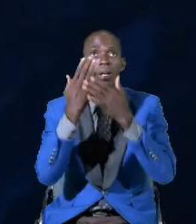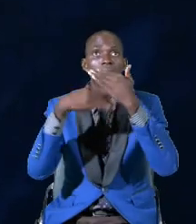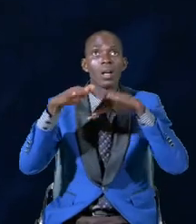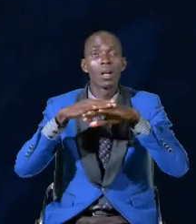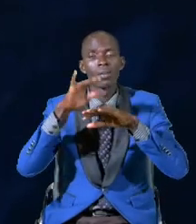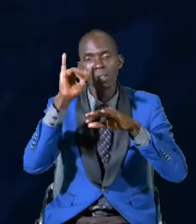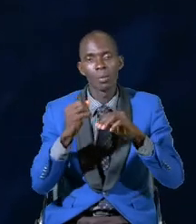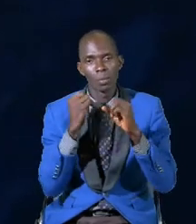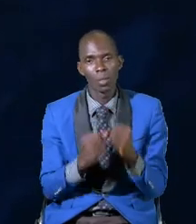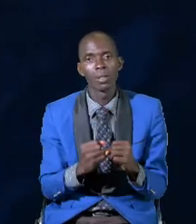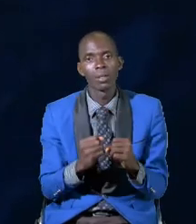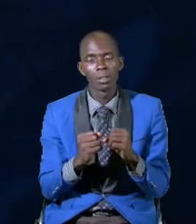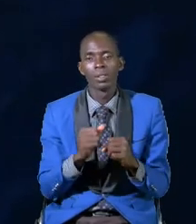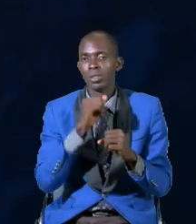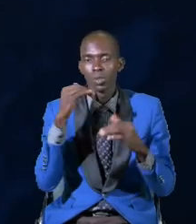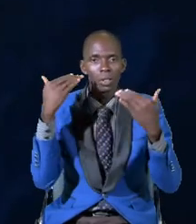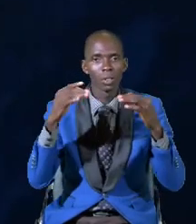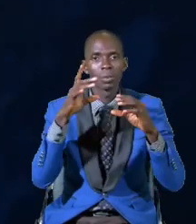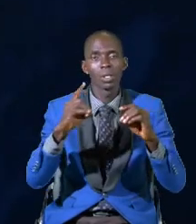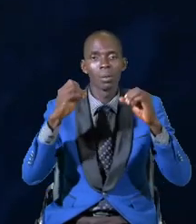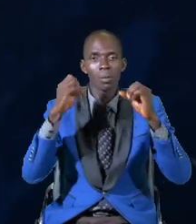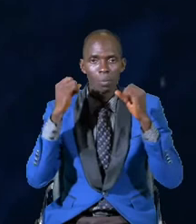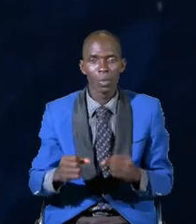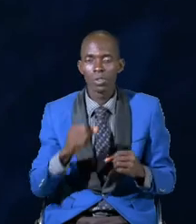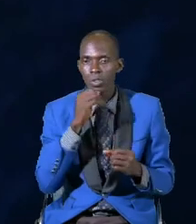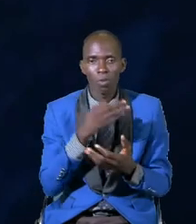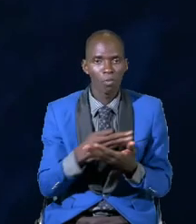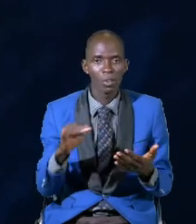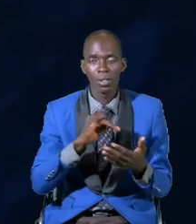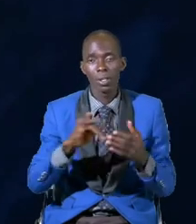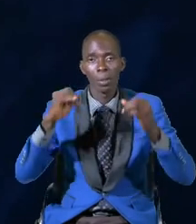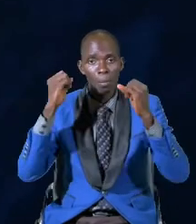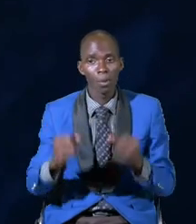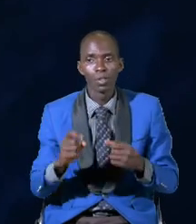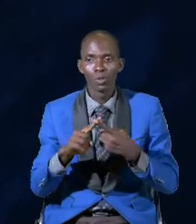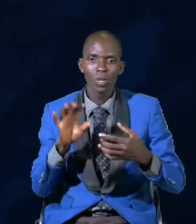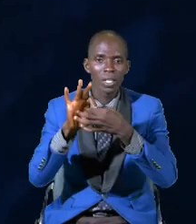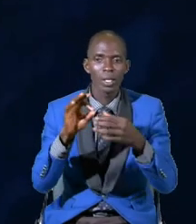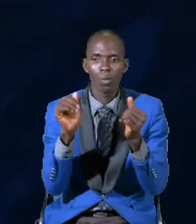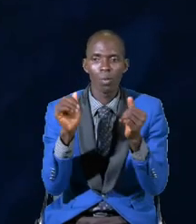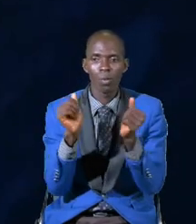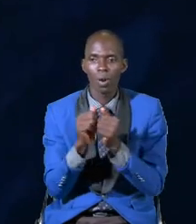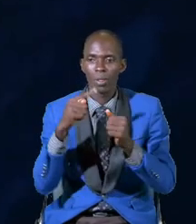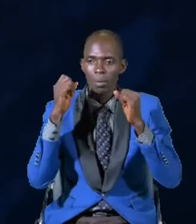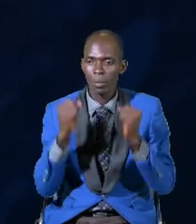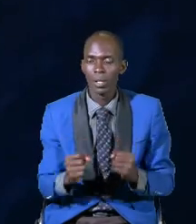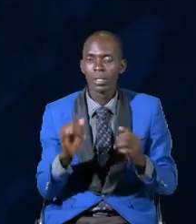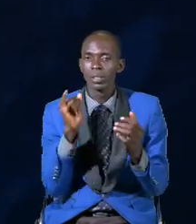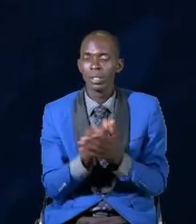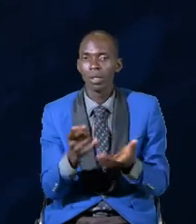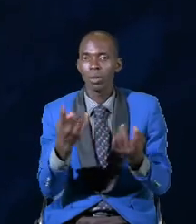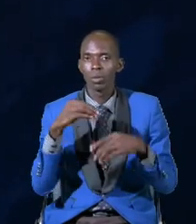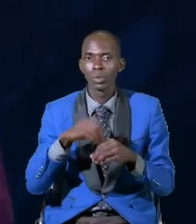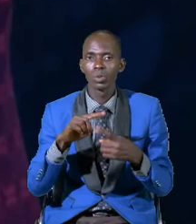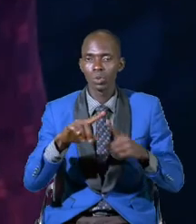unlimited power, unfailing power is to get connected with power. The power that comes in your life and